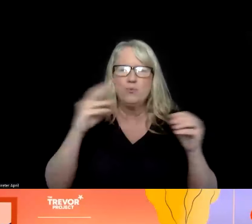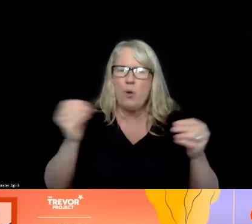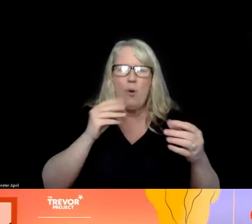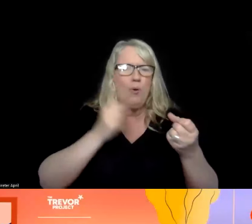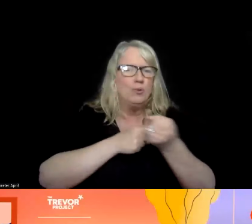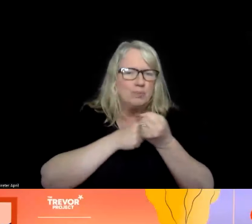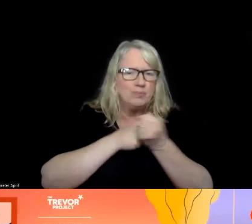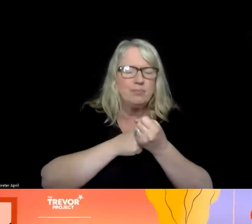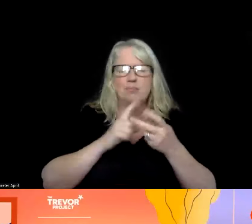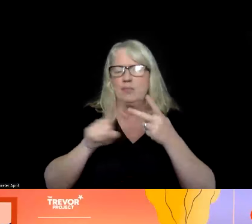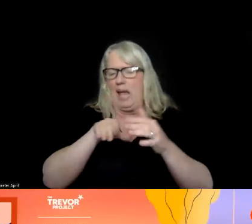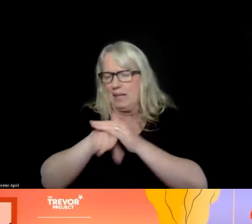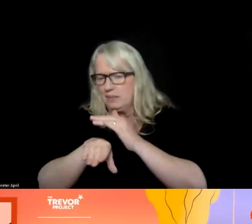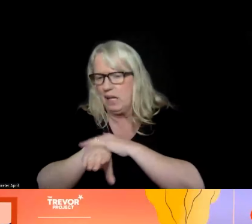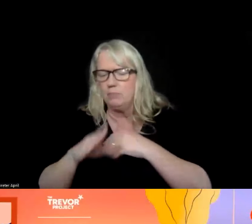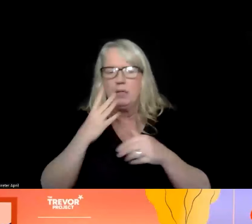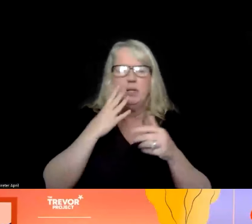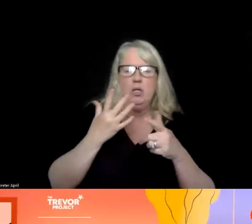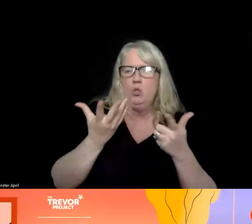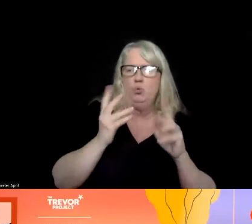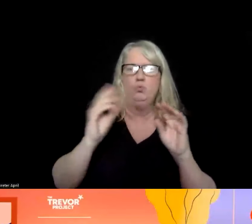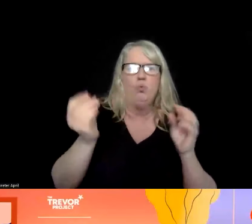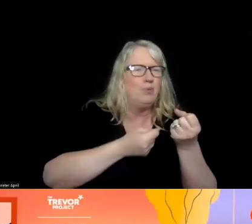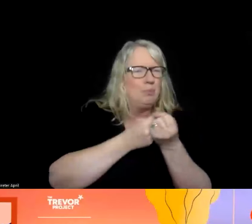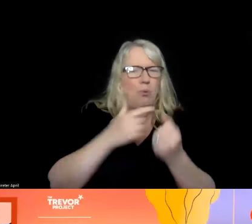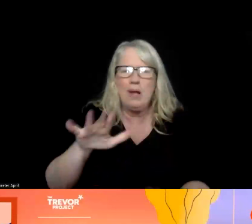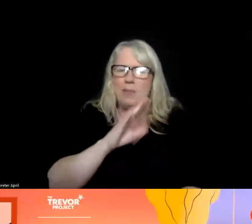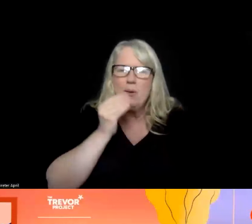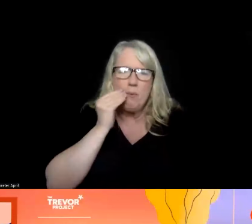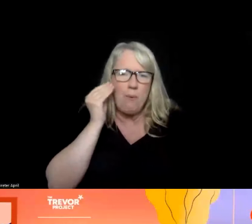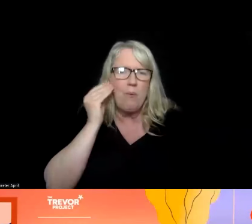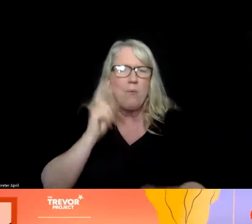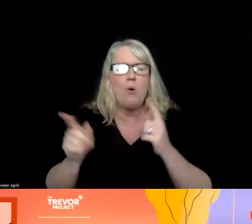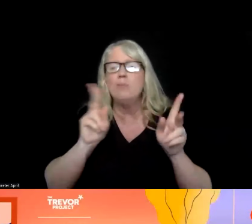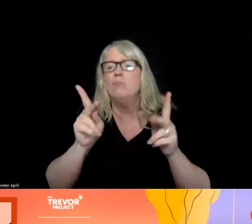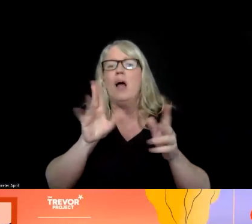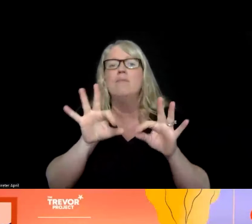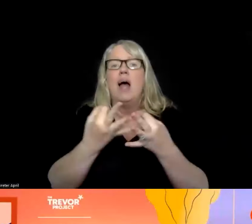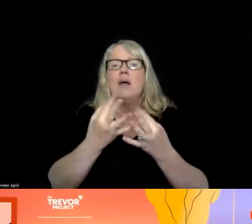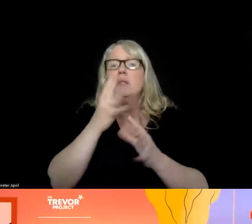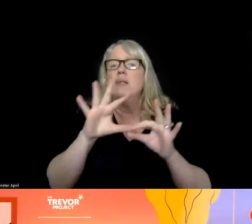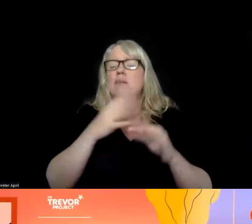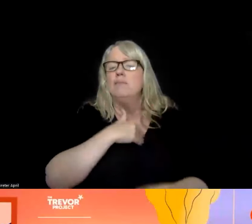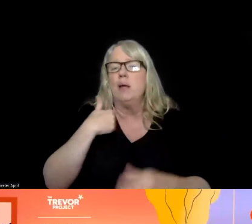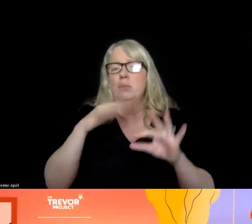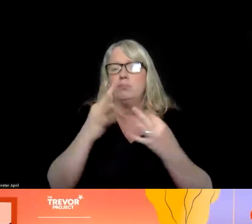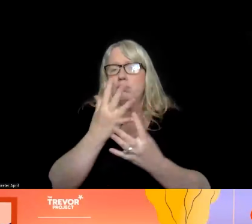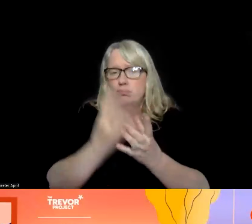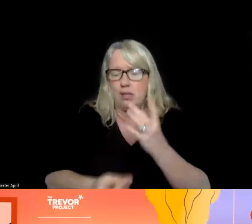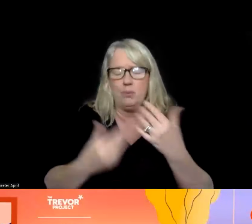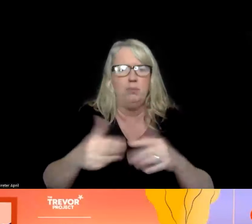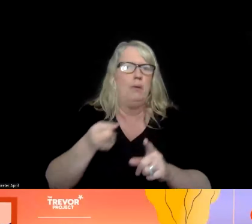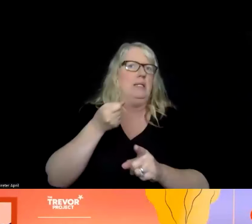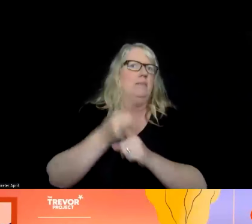care, those who were confined to unsupportive home environments, and those who lost loved ones. The impacts of this pandemic and the trauma